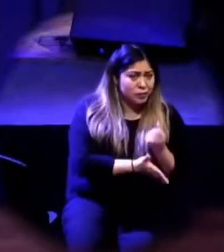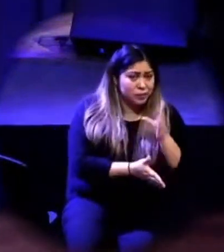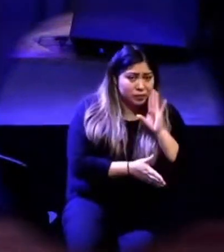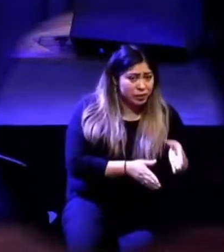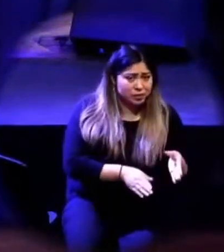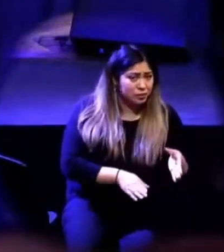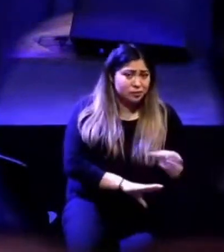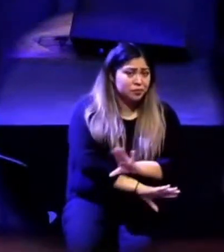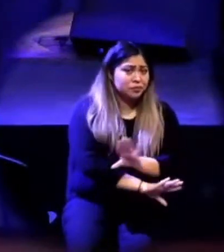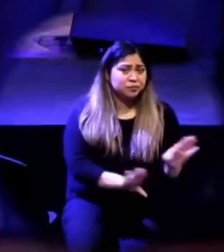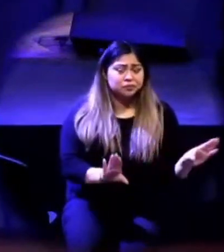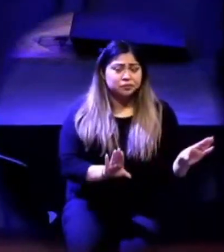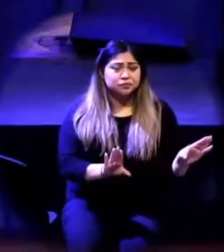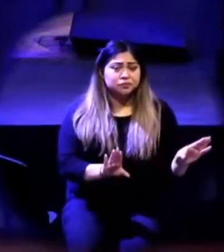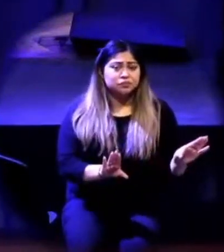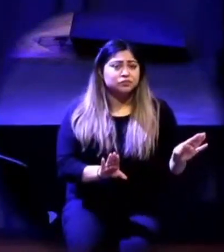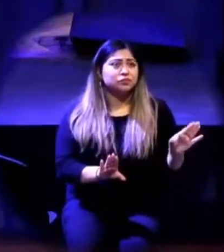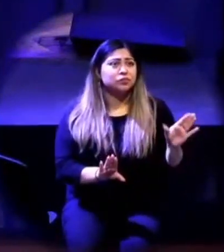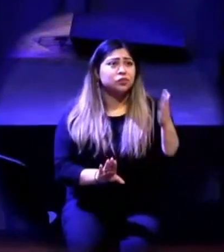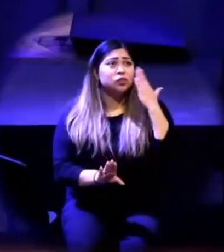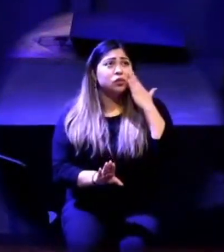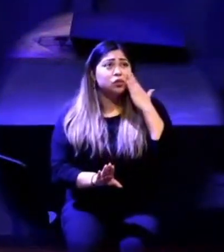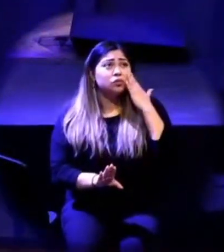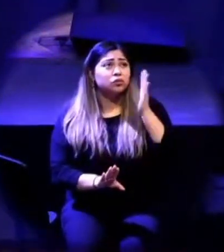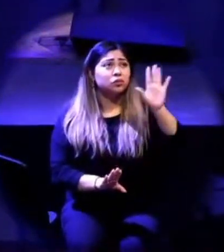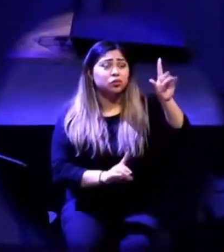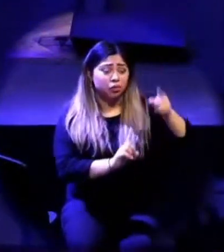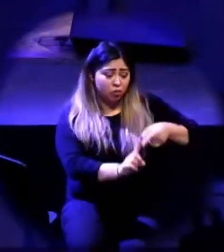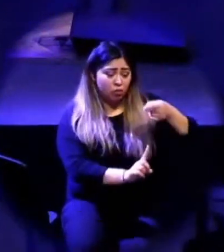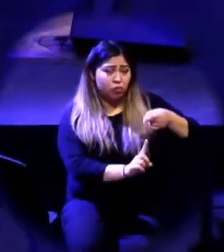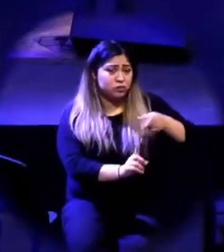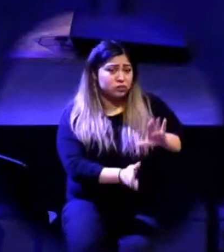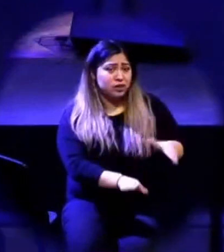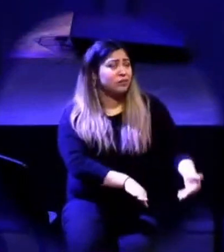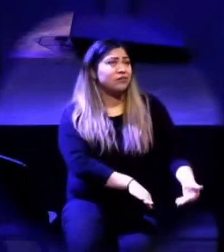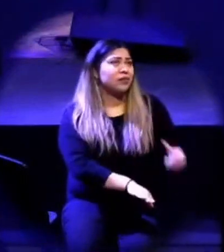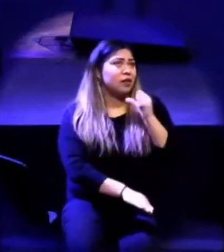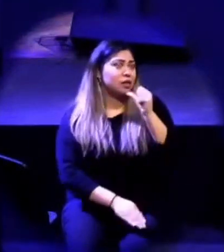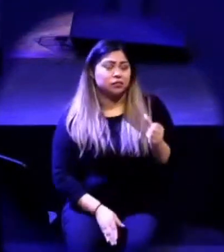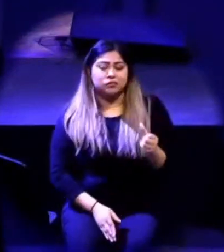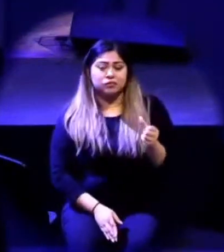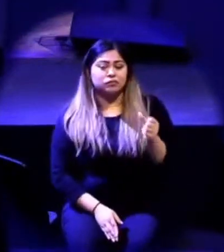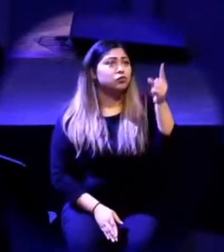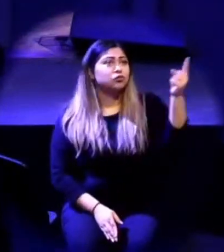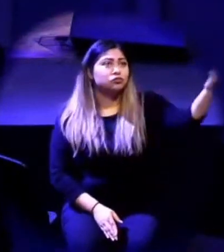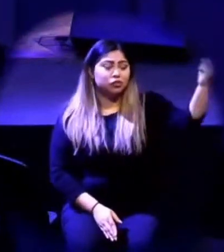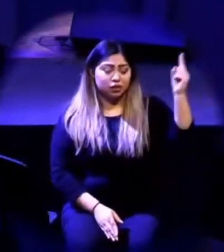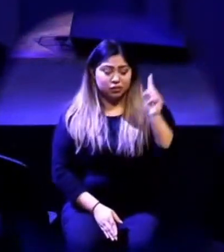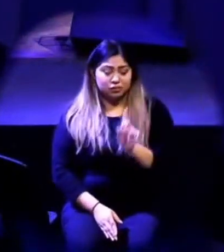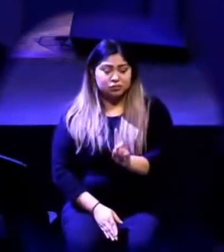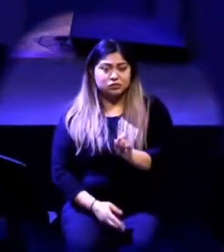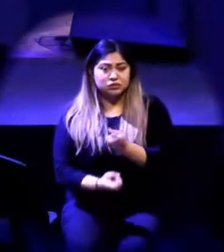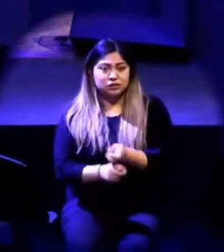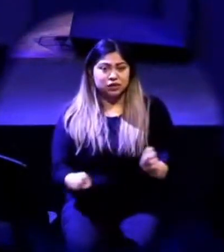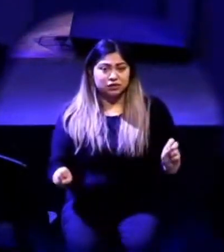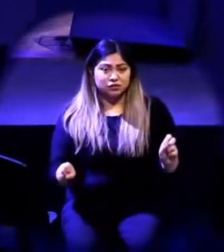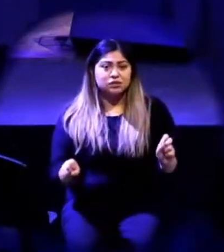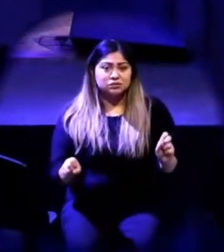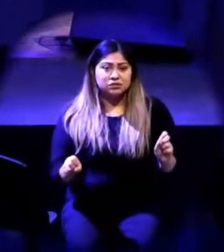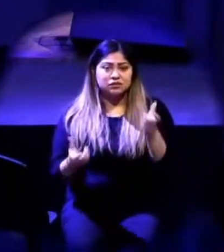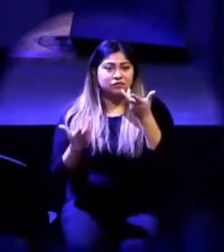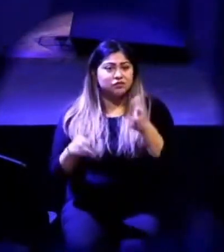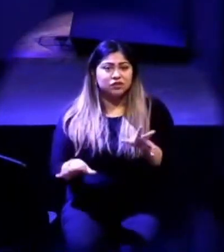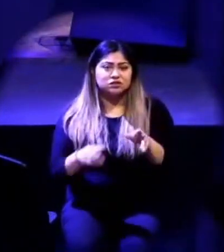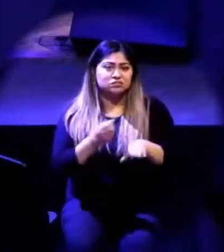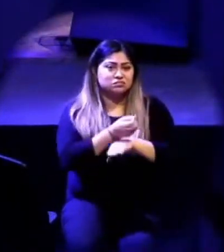for your people. That, Lord, you have come to save us, and that you've already defeated death on the cross and at the empty tomb.